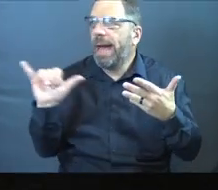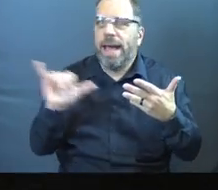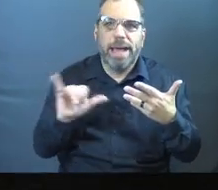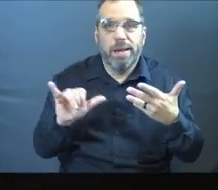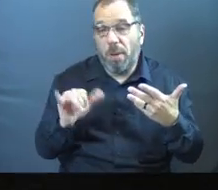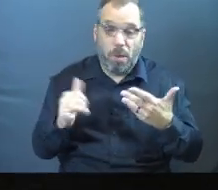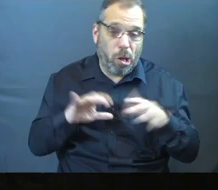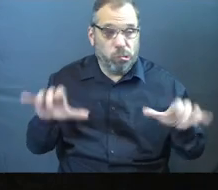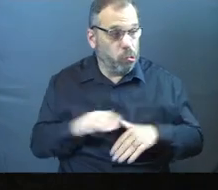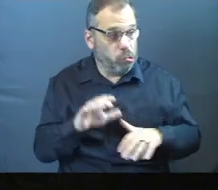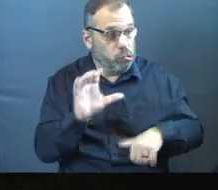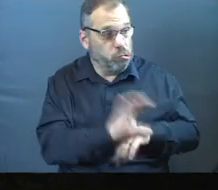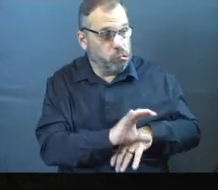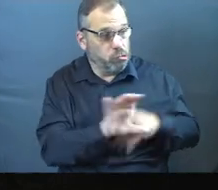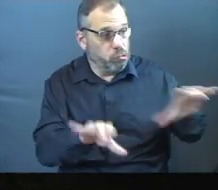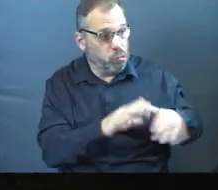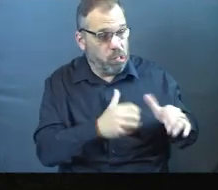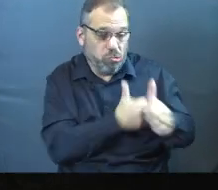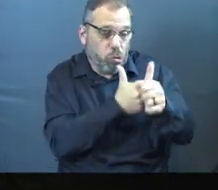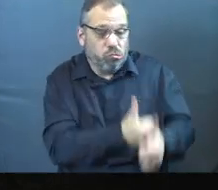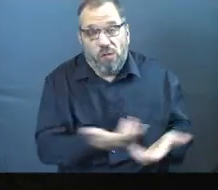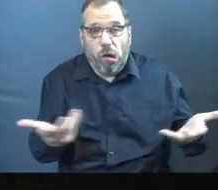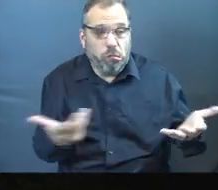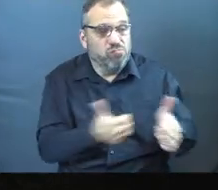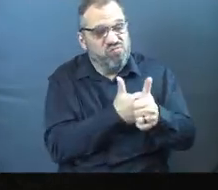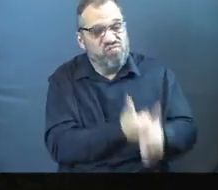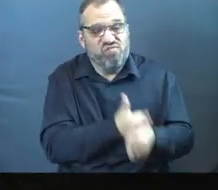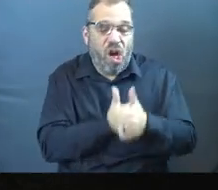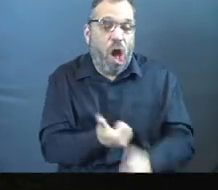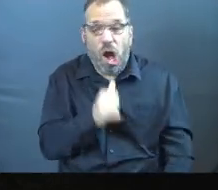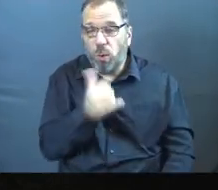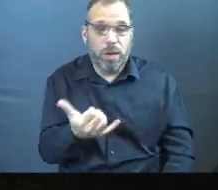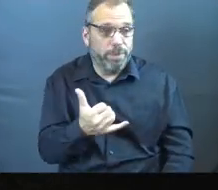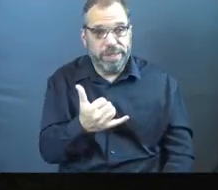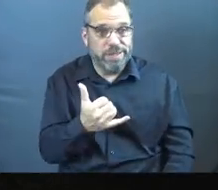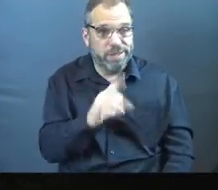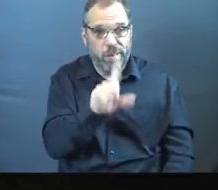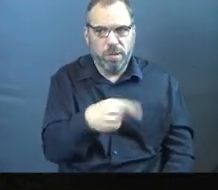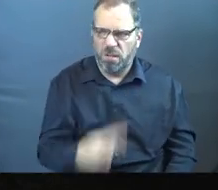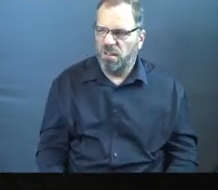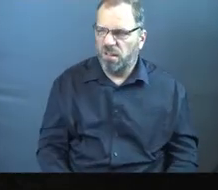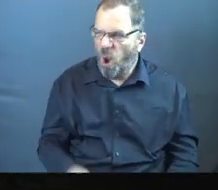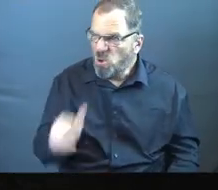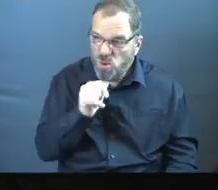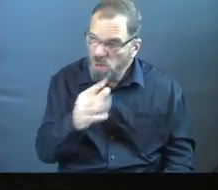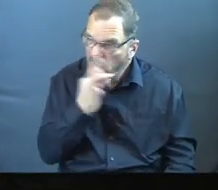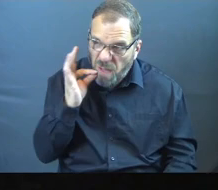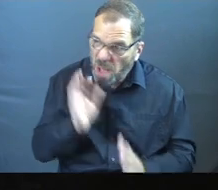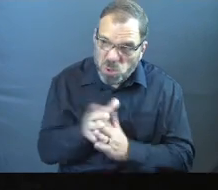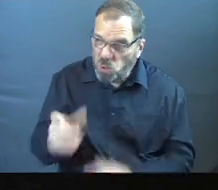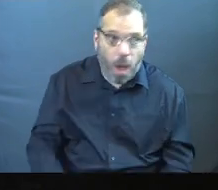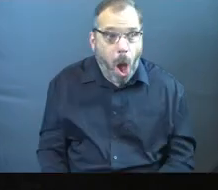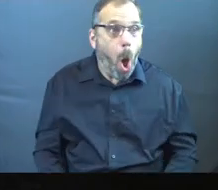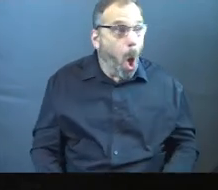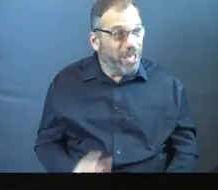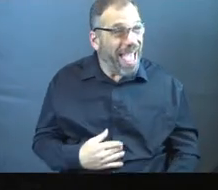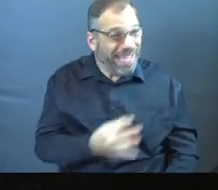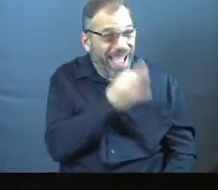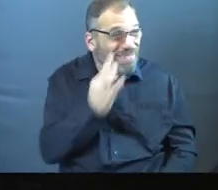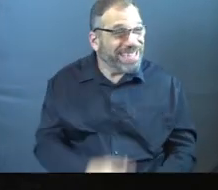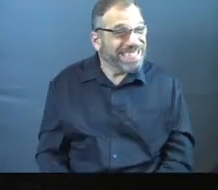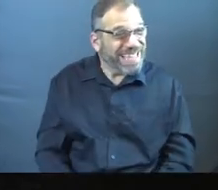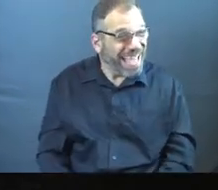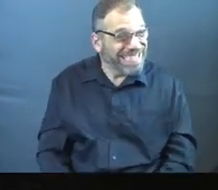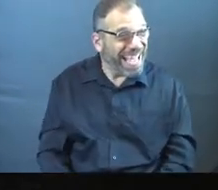like, well, I just kind of did it because the rest of the church was doing it, you know? I don't want to be the odd man out and people like, oh, you're not fasting? It's like, oh, yeah, I am,